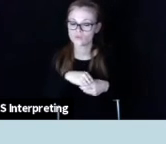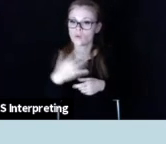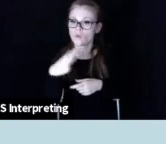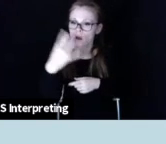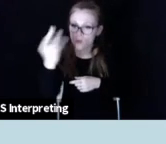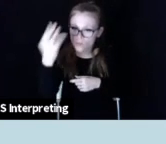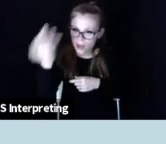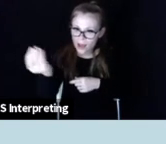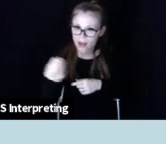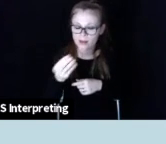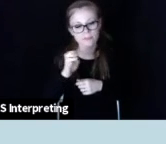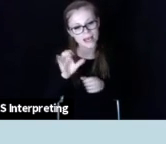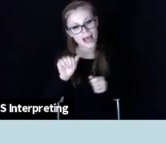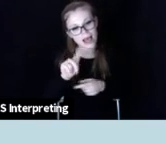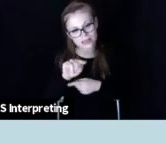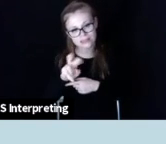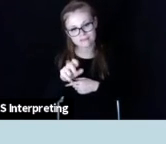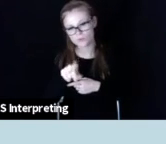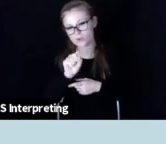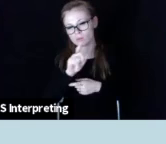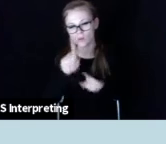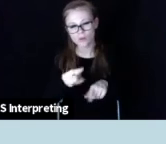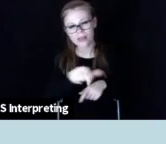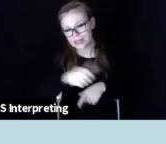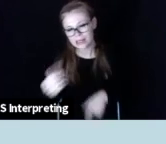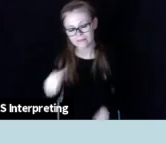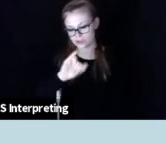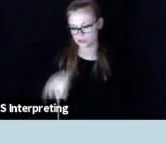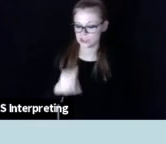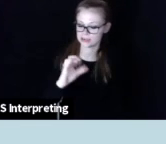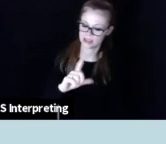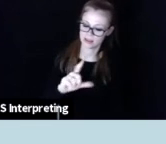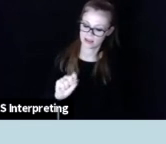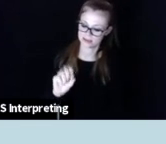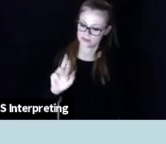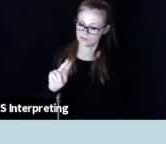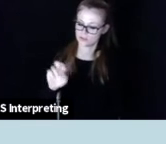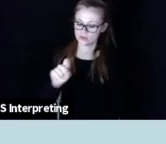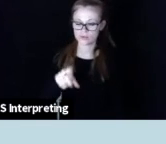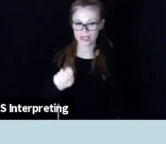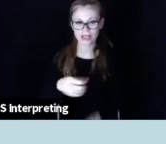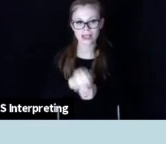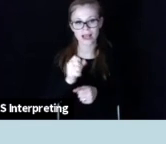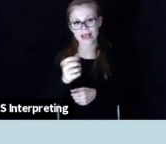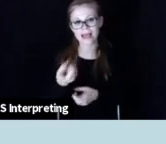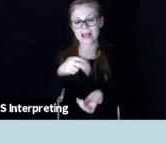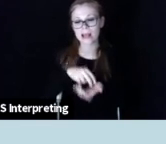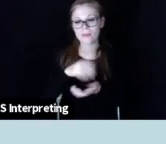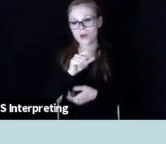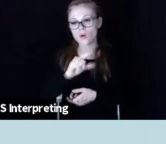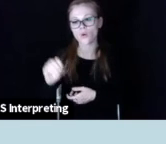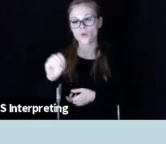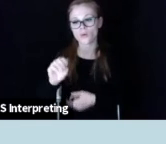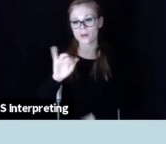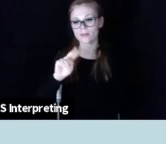outside and getting active. You can go to any of the JCLS branches and pick up a Get Up and Go bingo card.